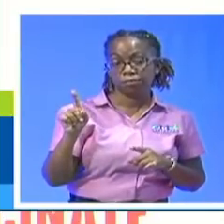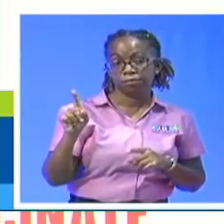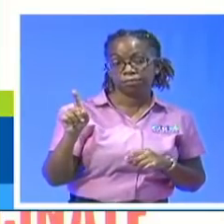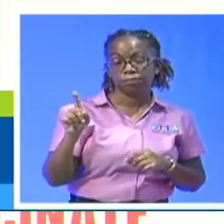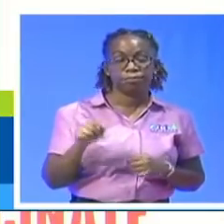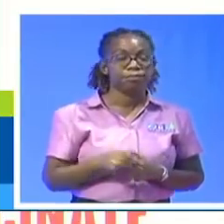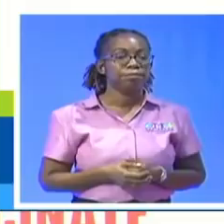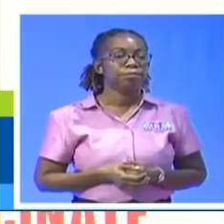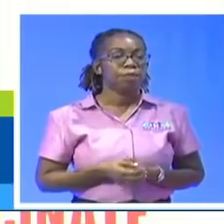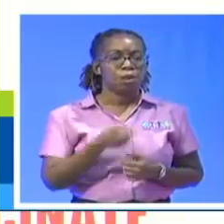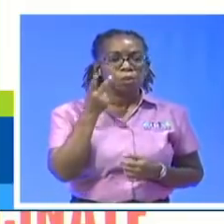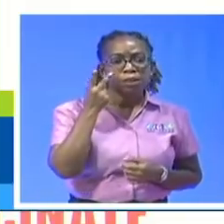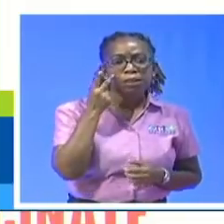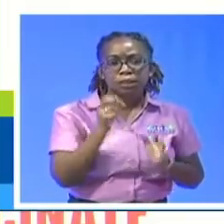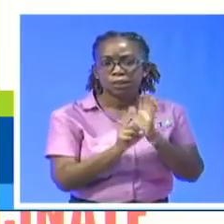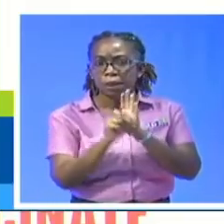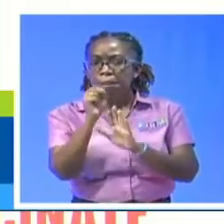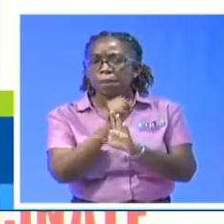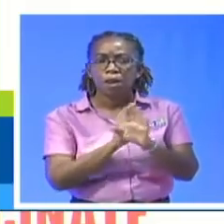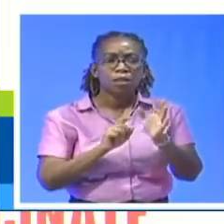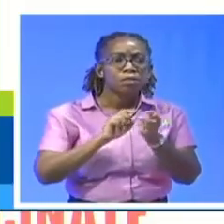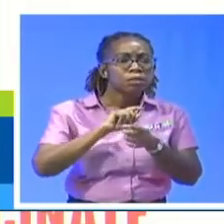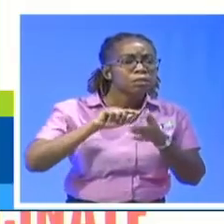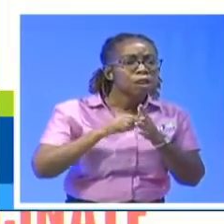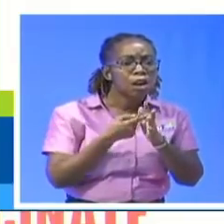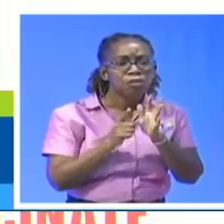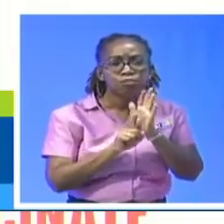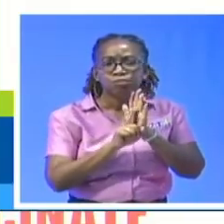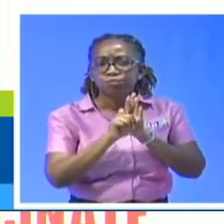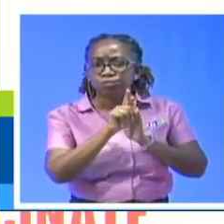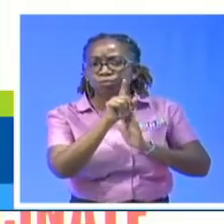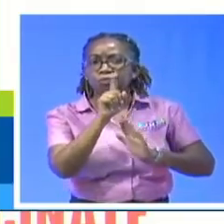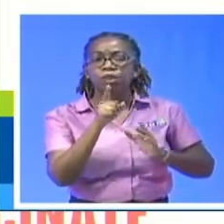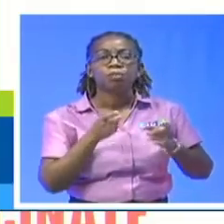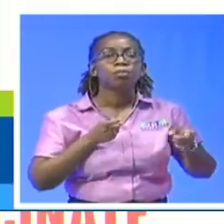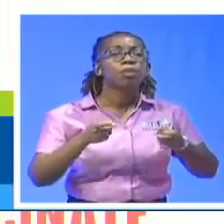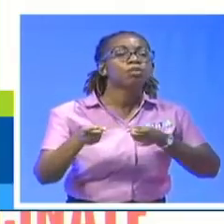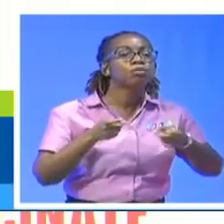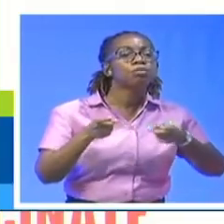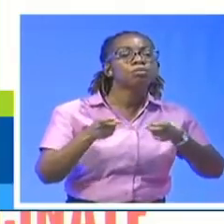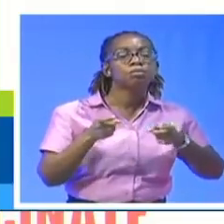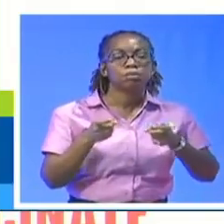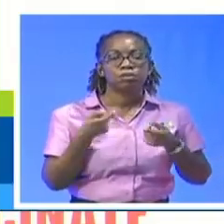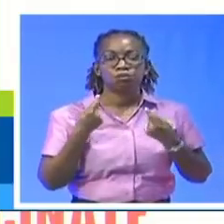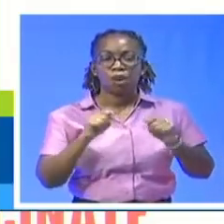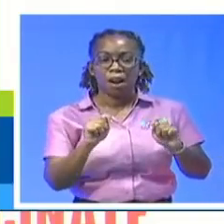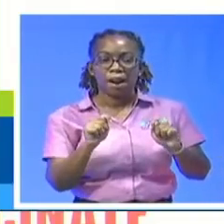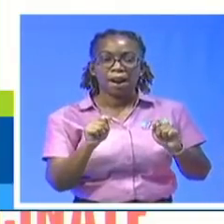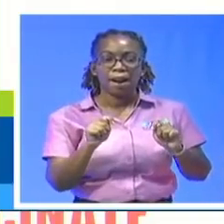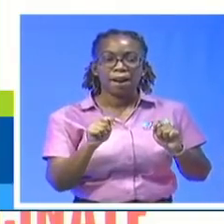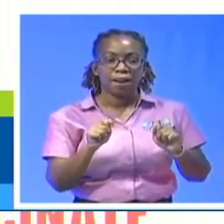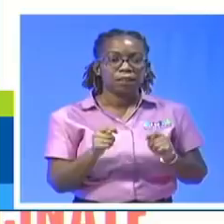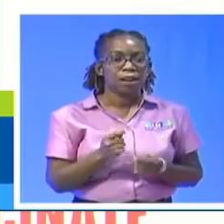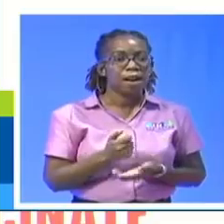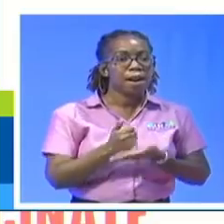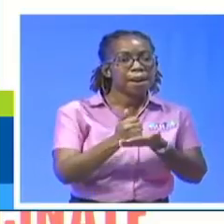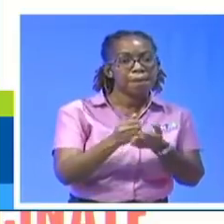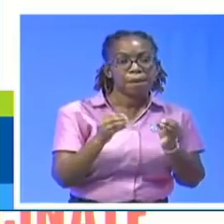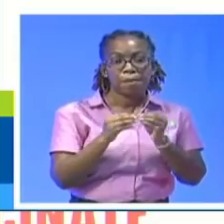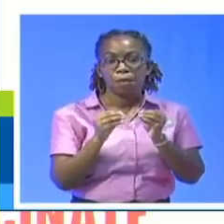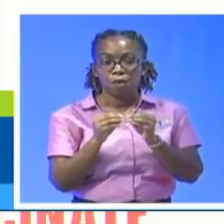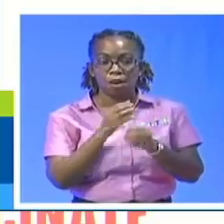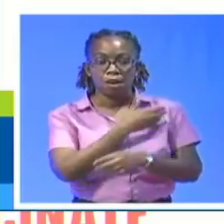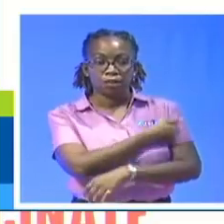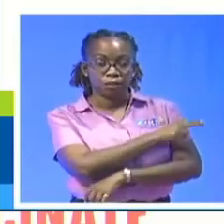as September of this year, our coordination continues to focus on surge capacity activities within the RHAs and all